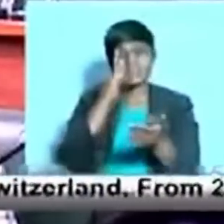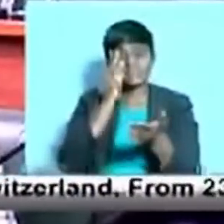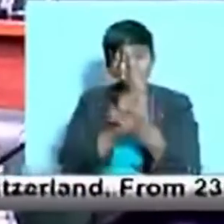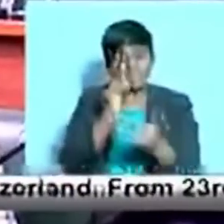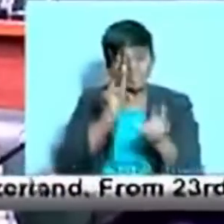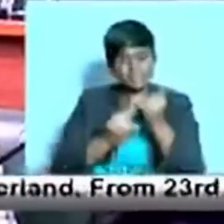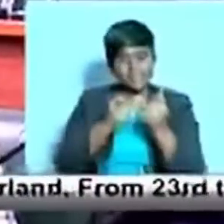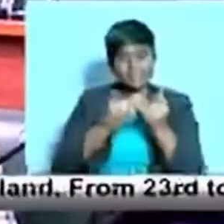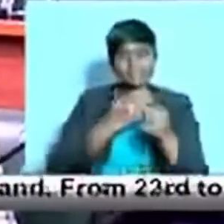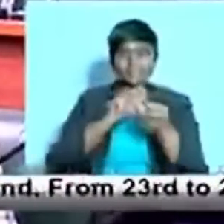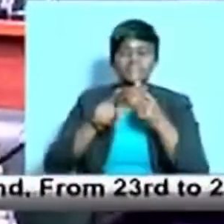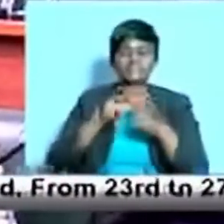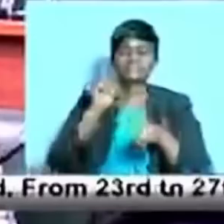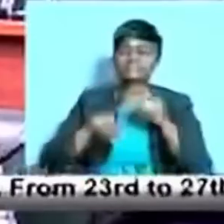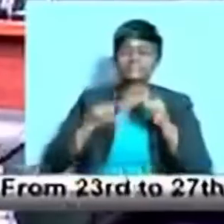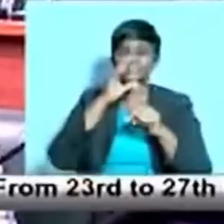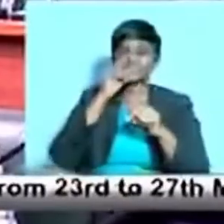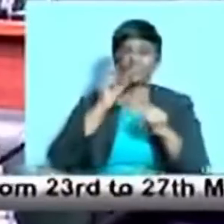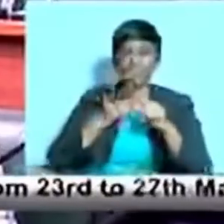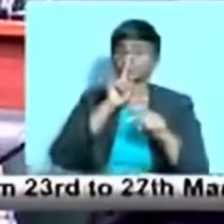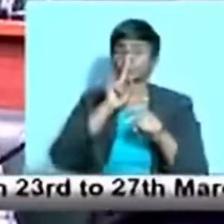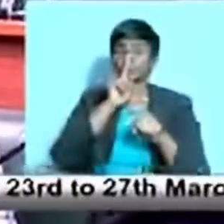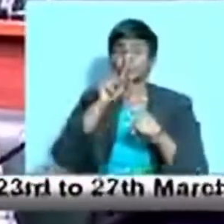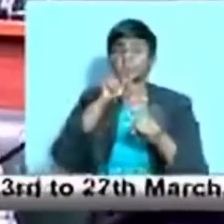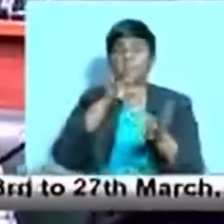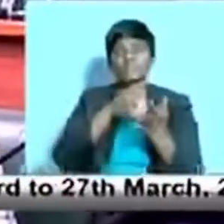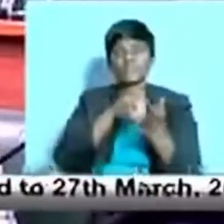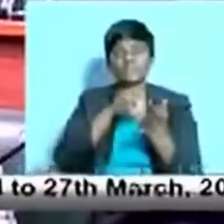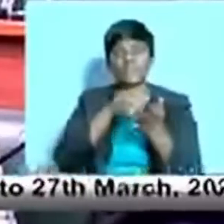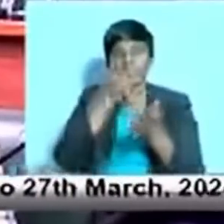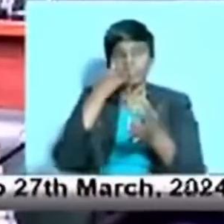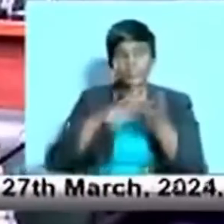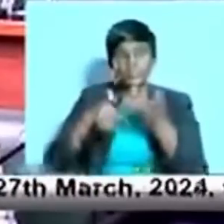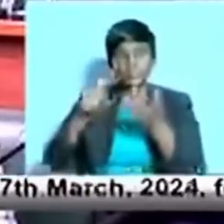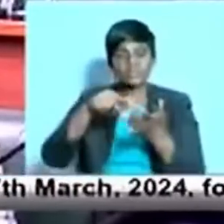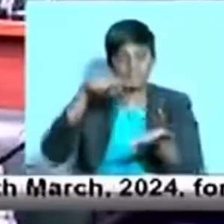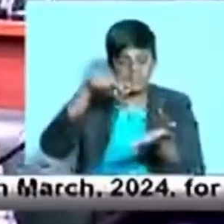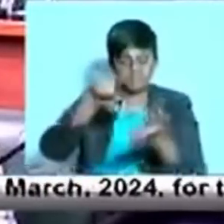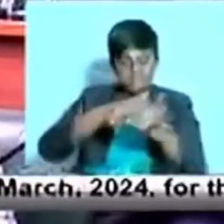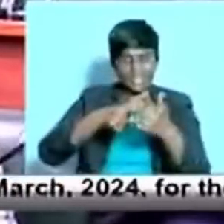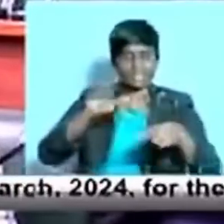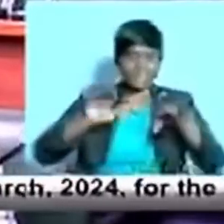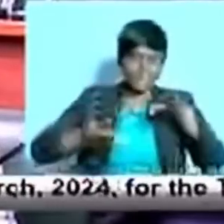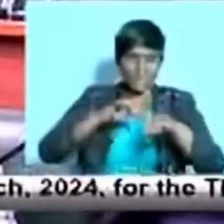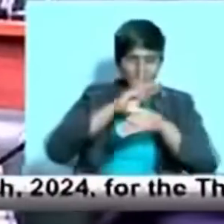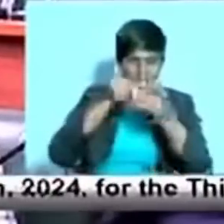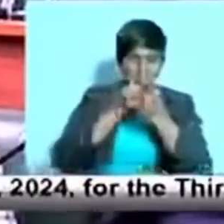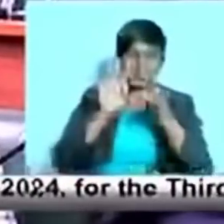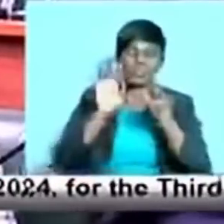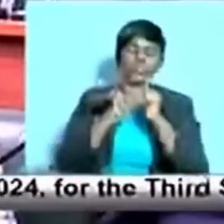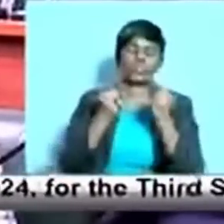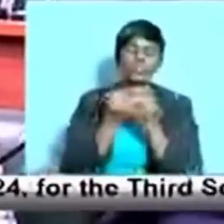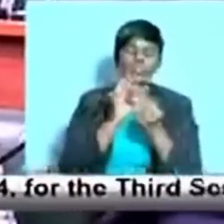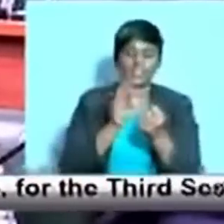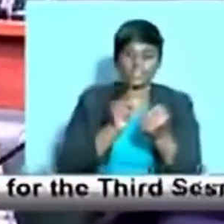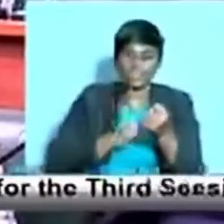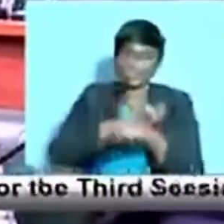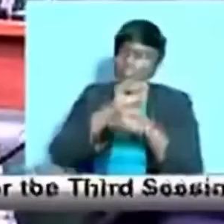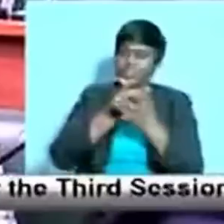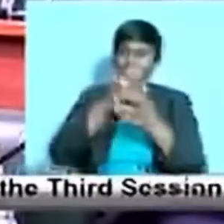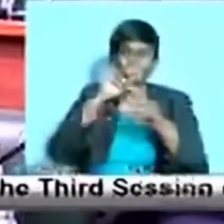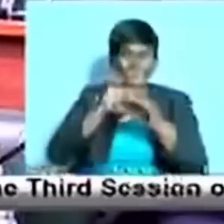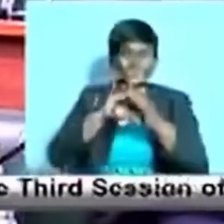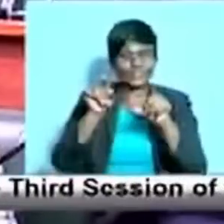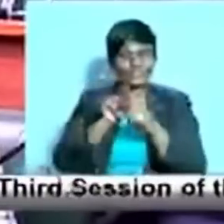from the other end cannot speak. But the truth of the matter, they should start balancing the delegation. We are all elected,